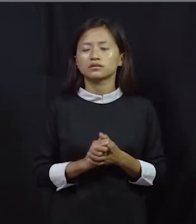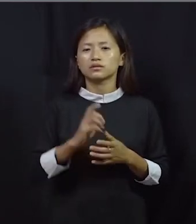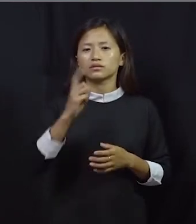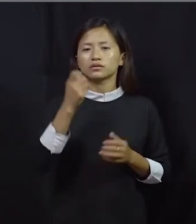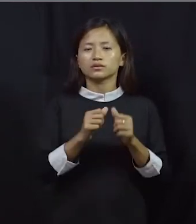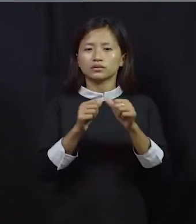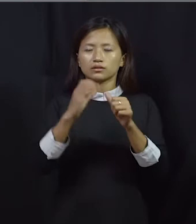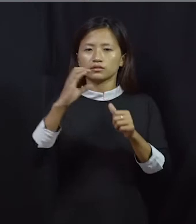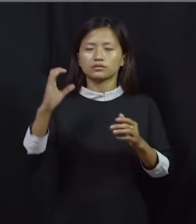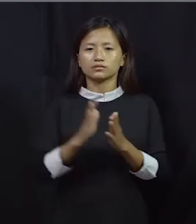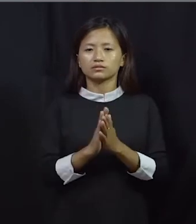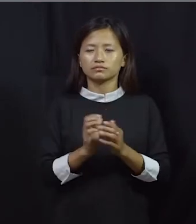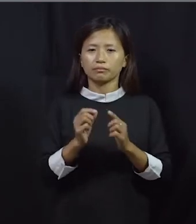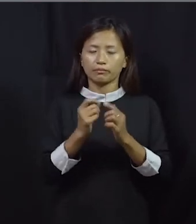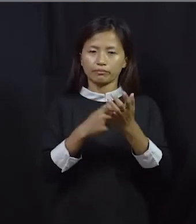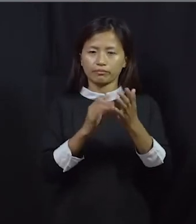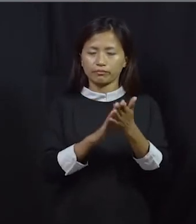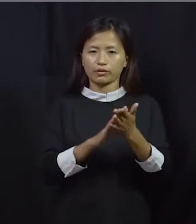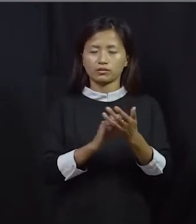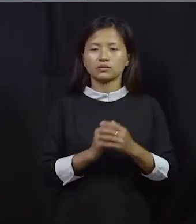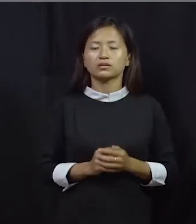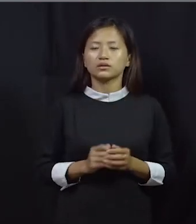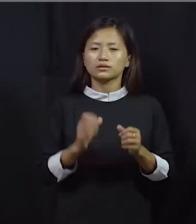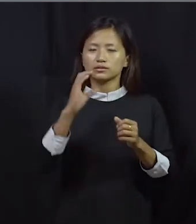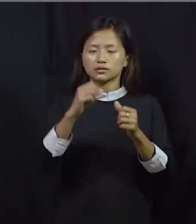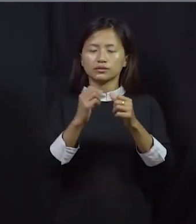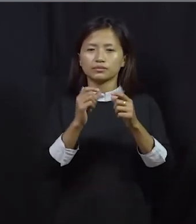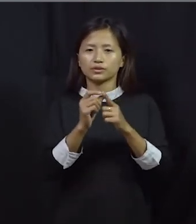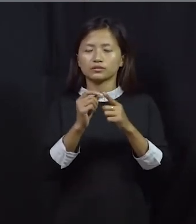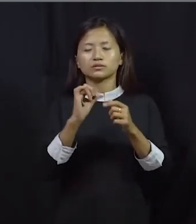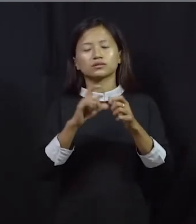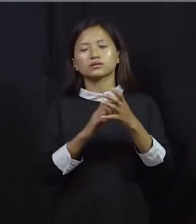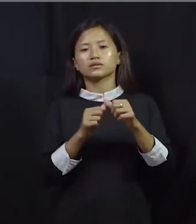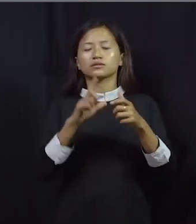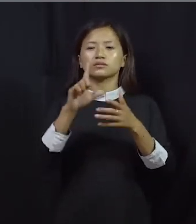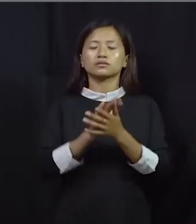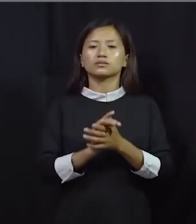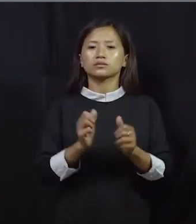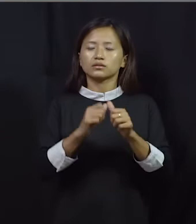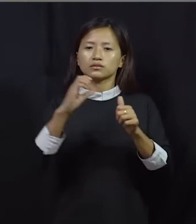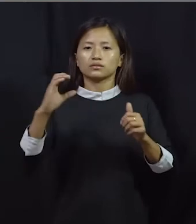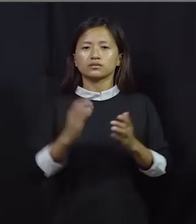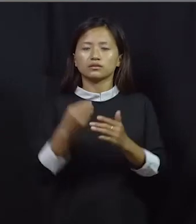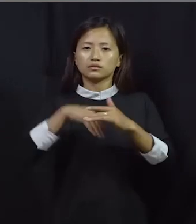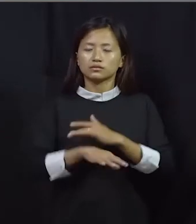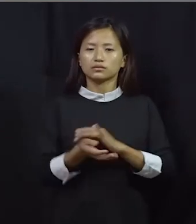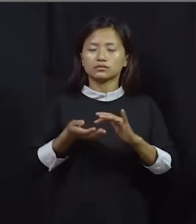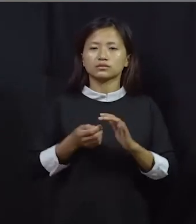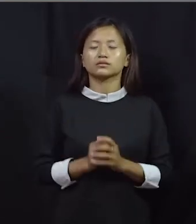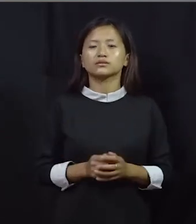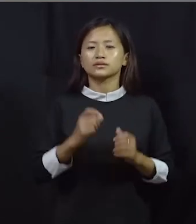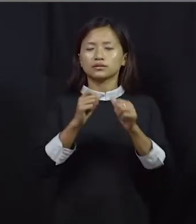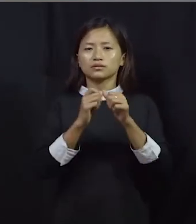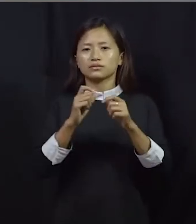one account is prepared, that is capital account. So under this fluctuating capital